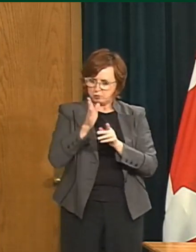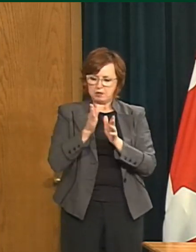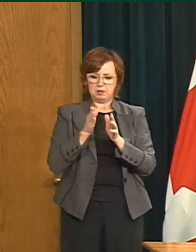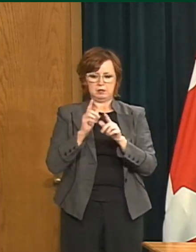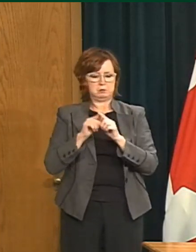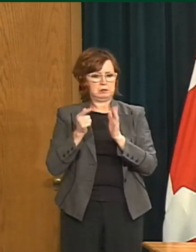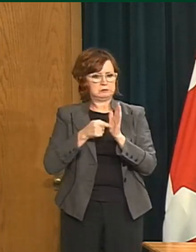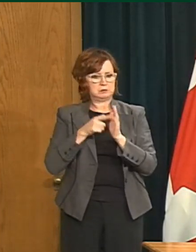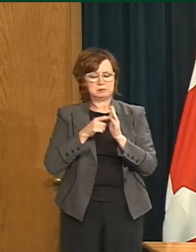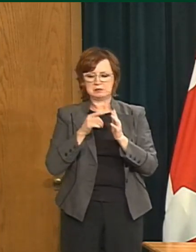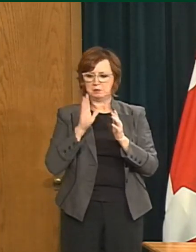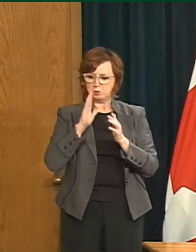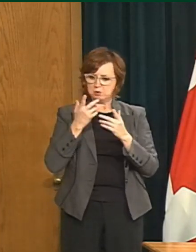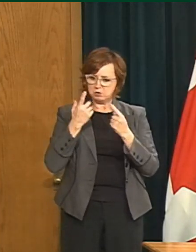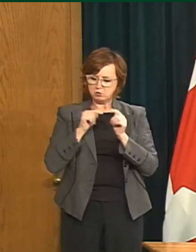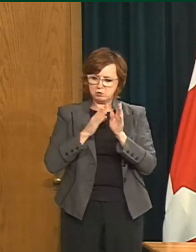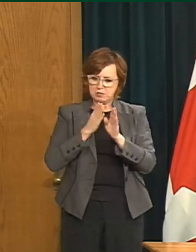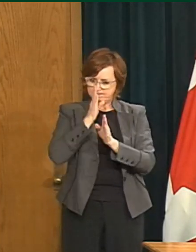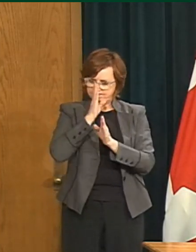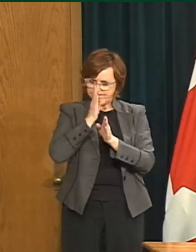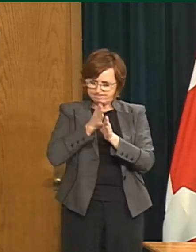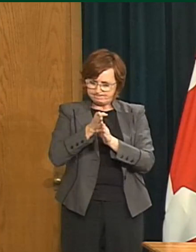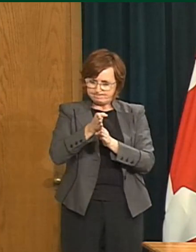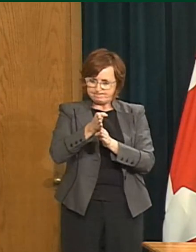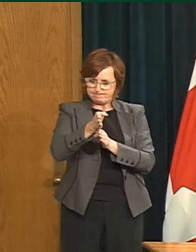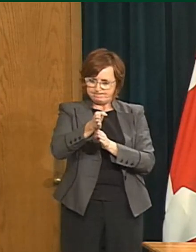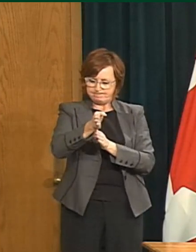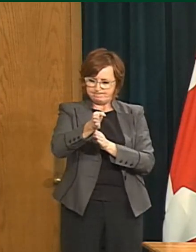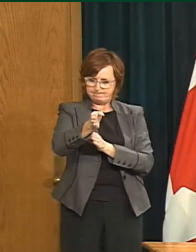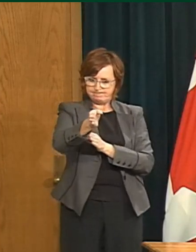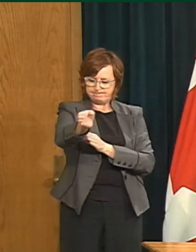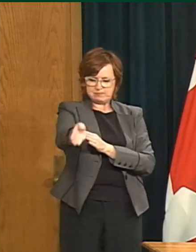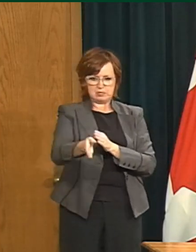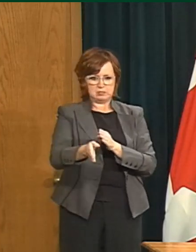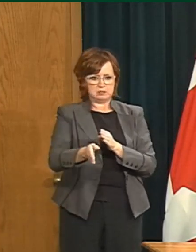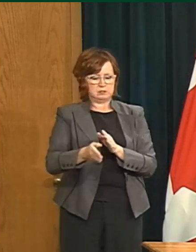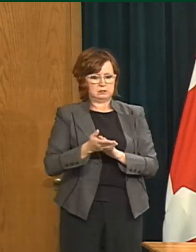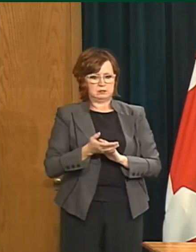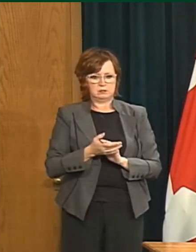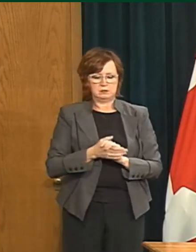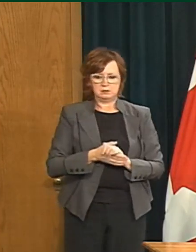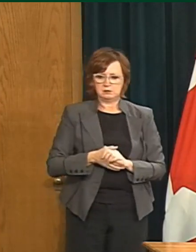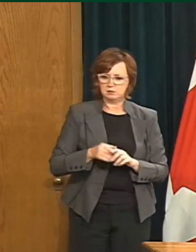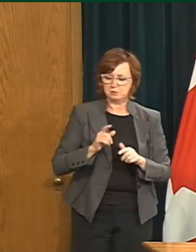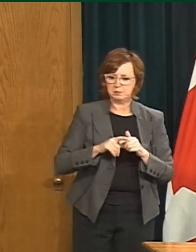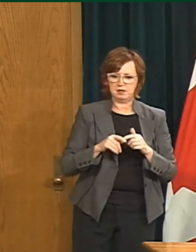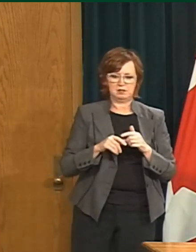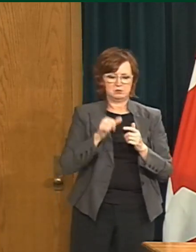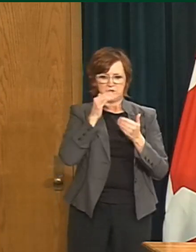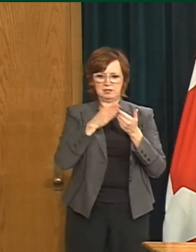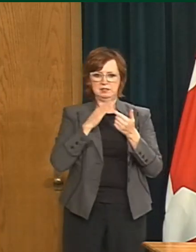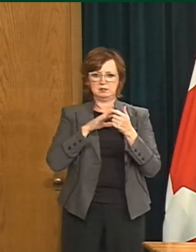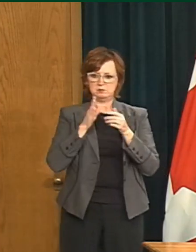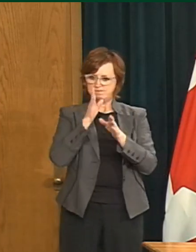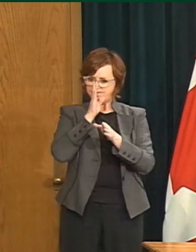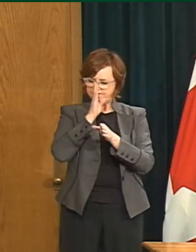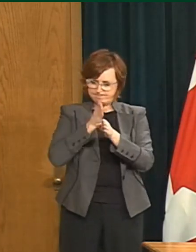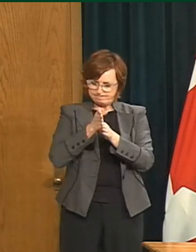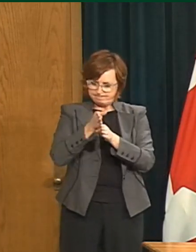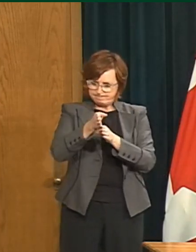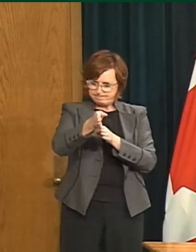easement, and what of course needs to be done around testing and contact tracing. So, it's